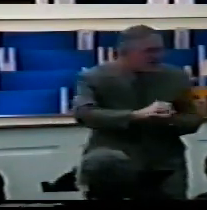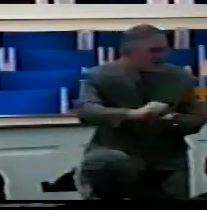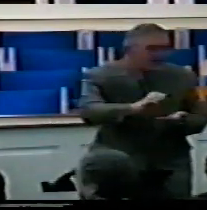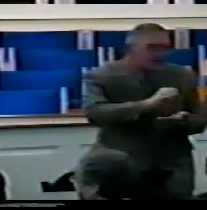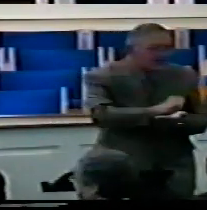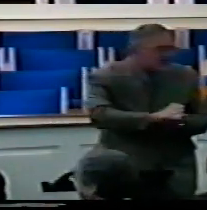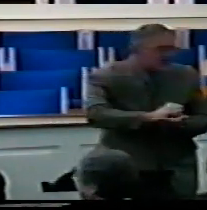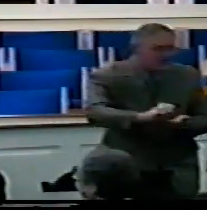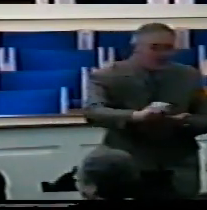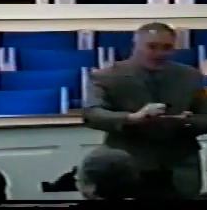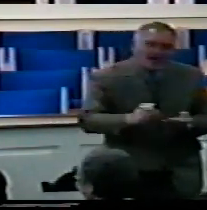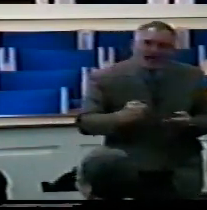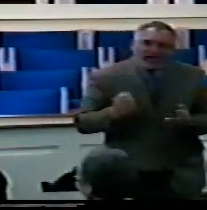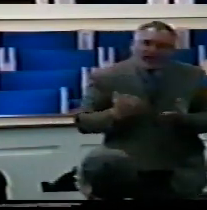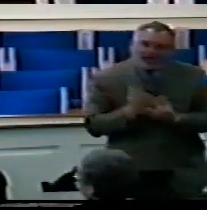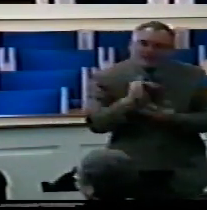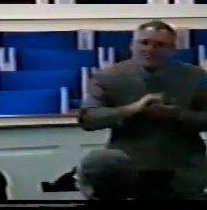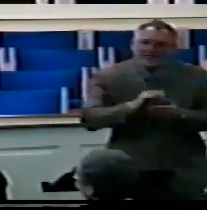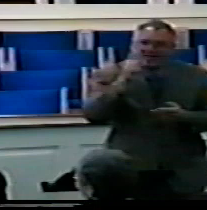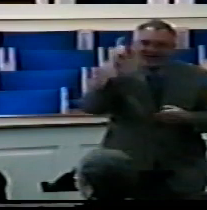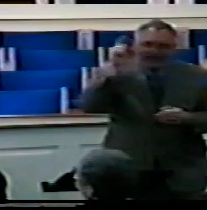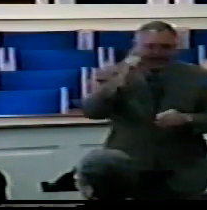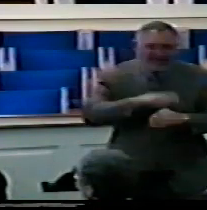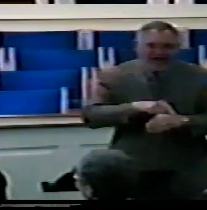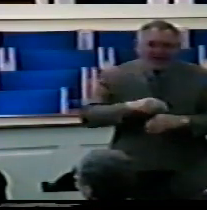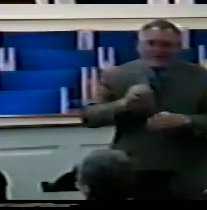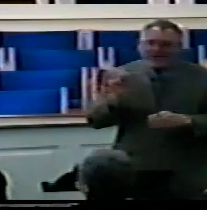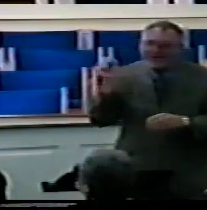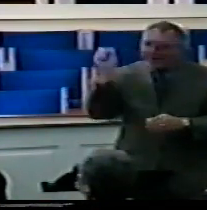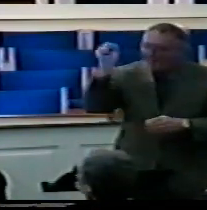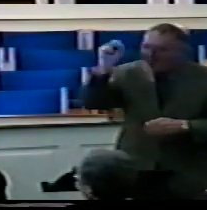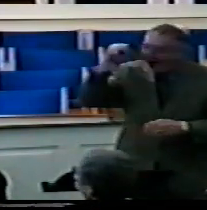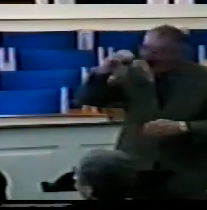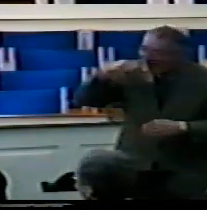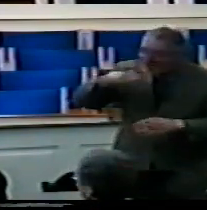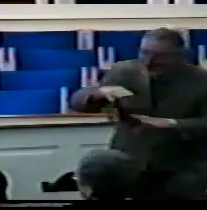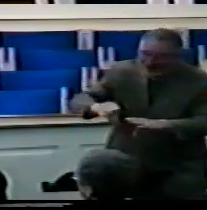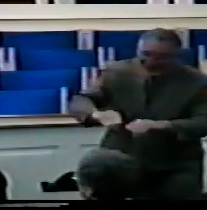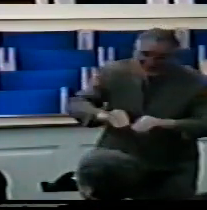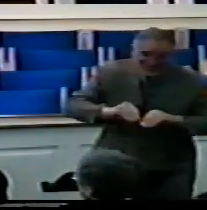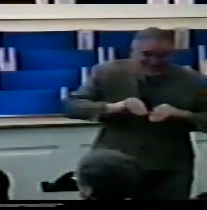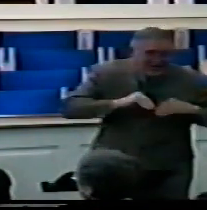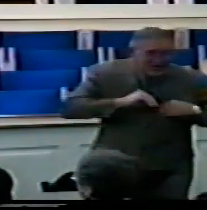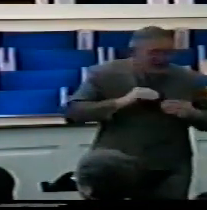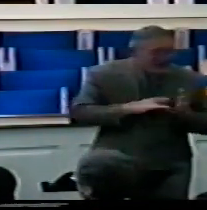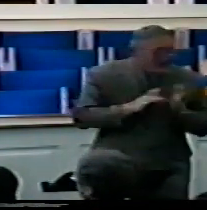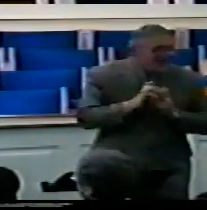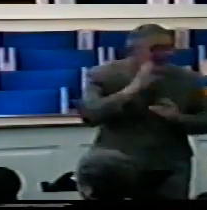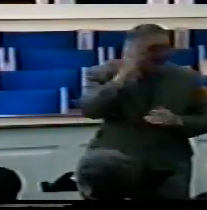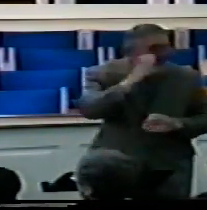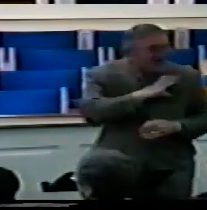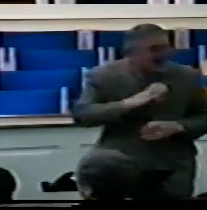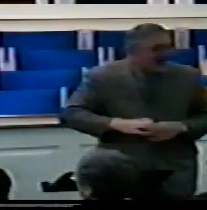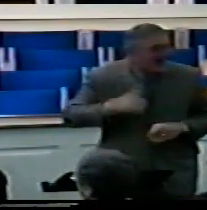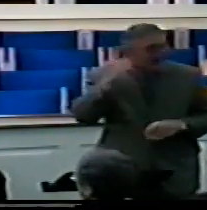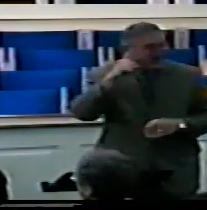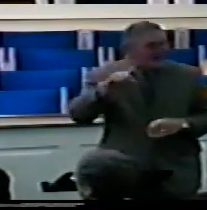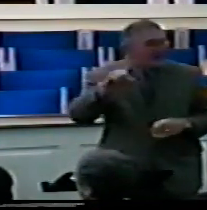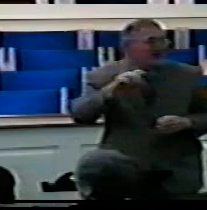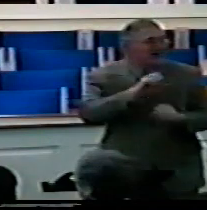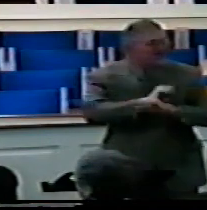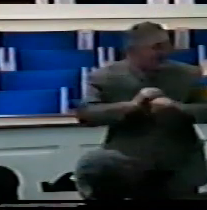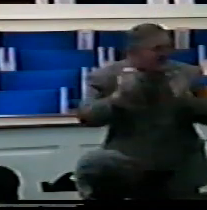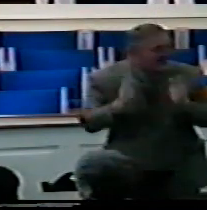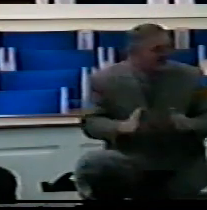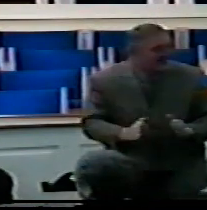And after that period of time, he bowed his head and he accepted Jesus Christ as his personal Lord and Savior. I said, Edward, you know, it'd be a